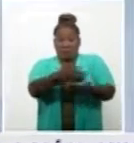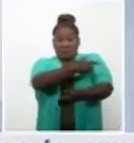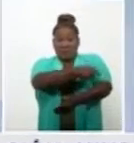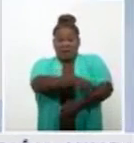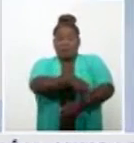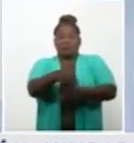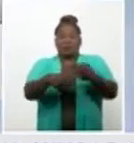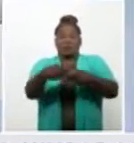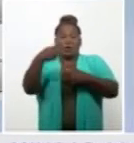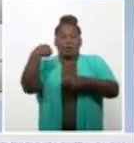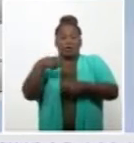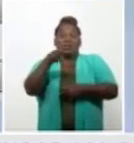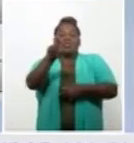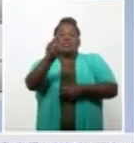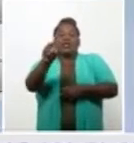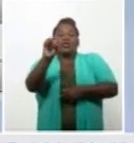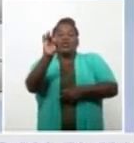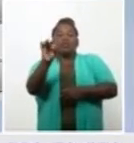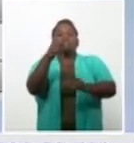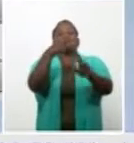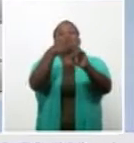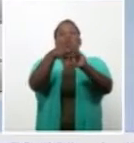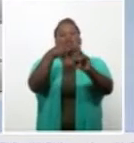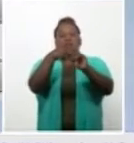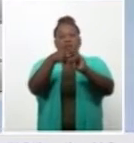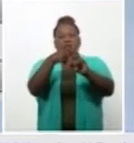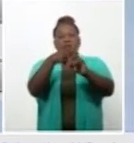these 1,960 samples,